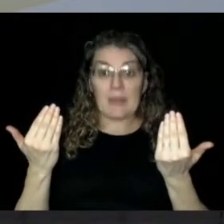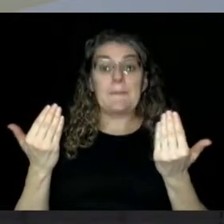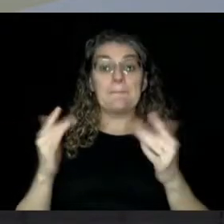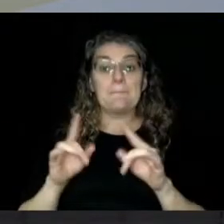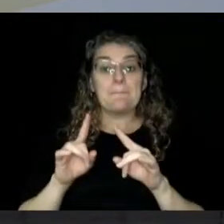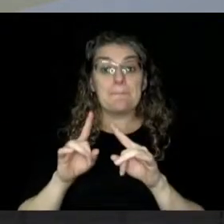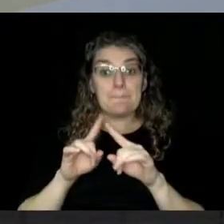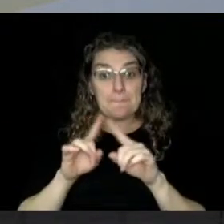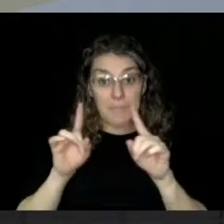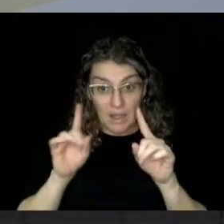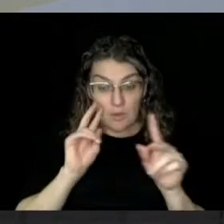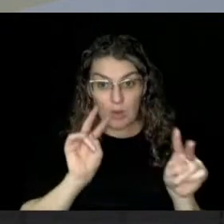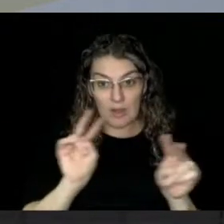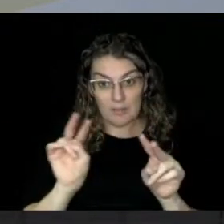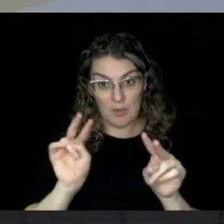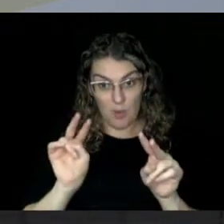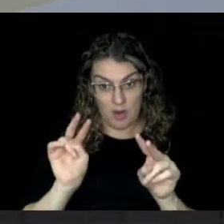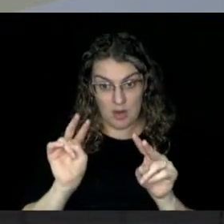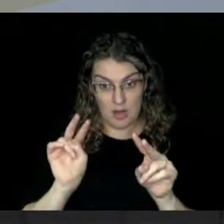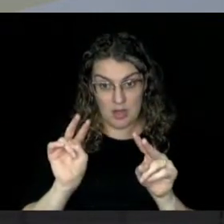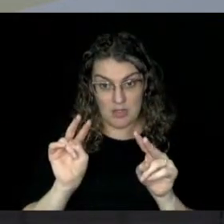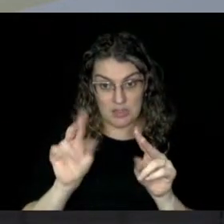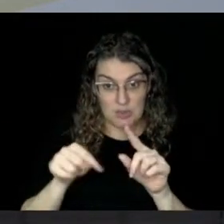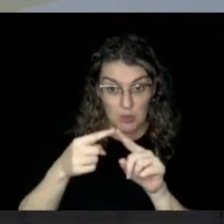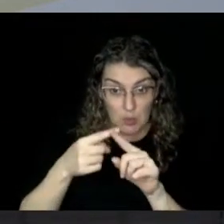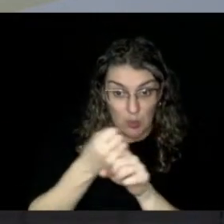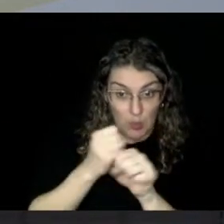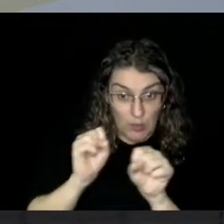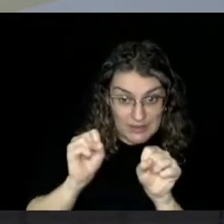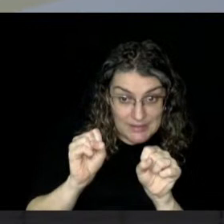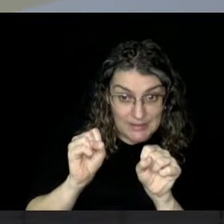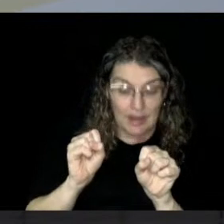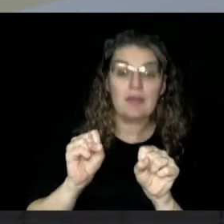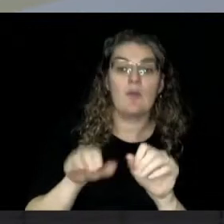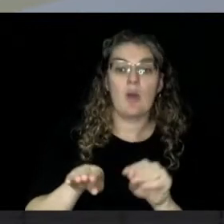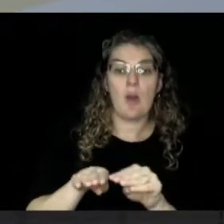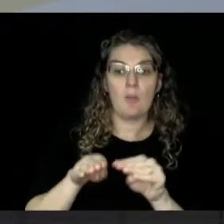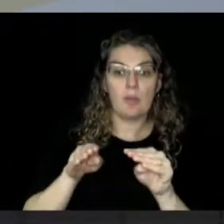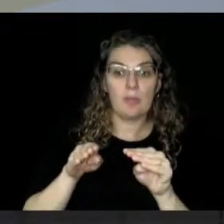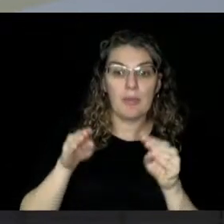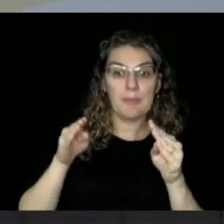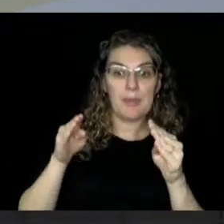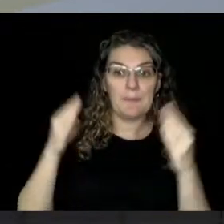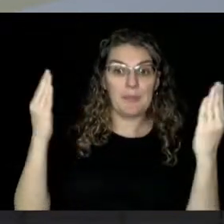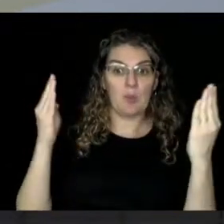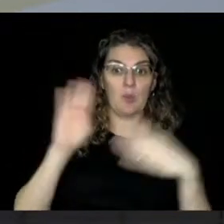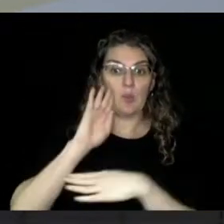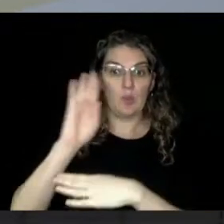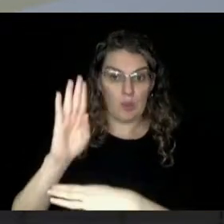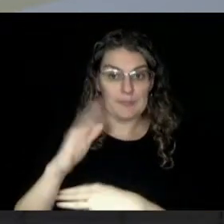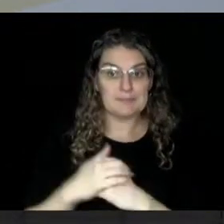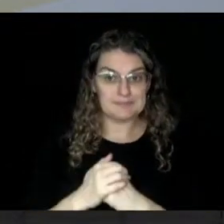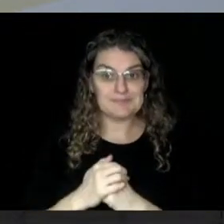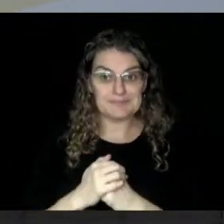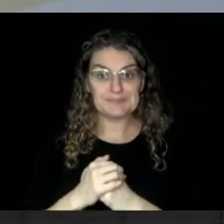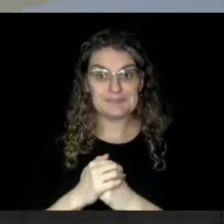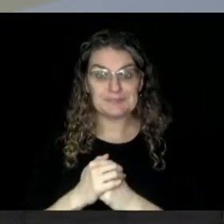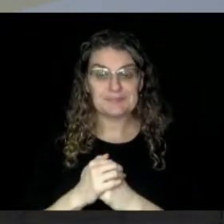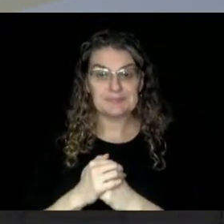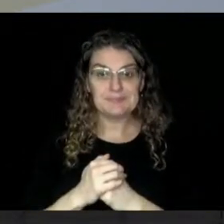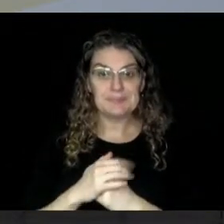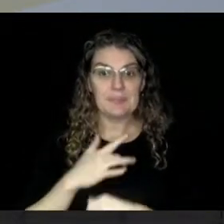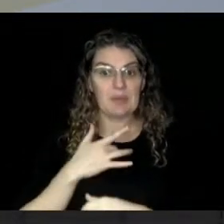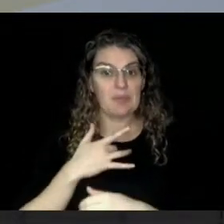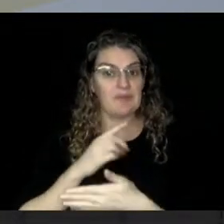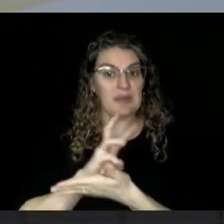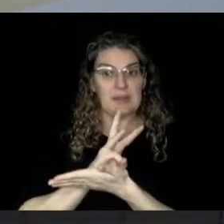continuously looking at that so that we can open it safely as soon as possible, because I know we